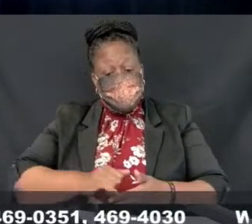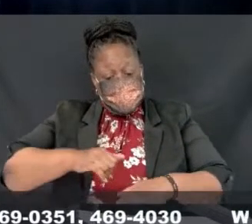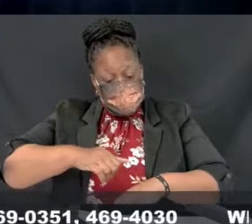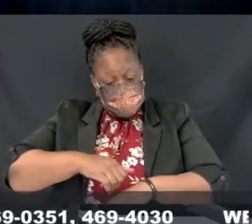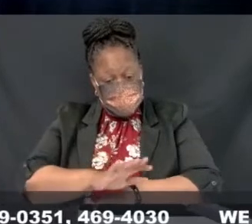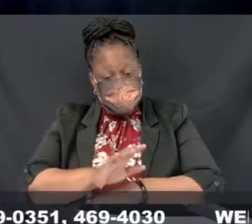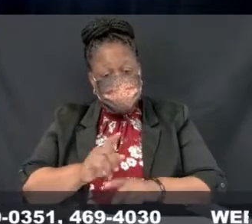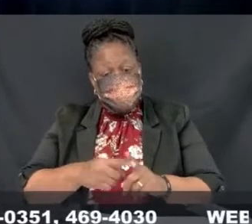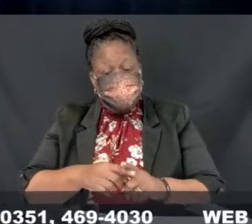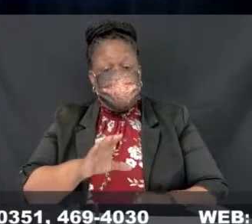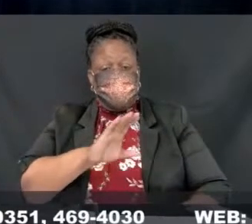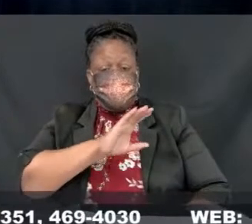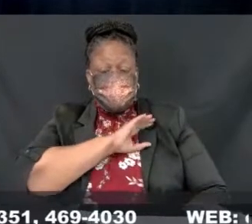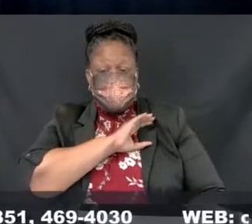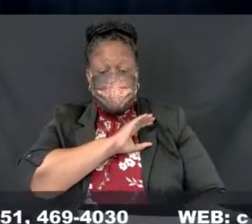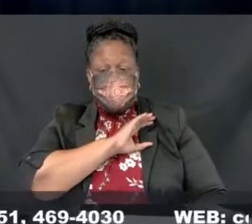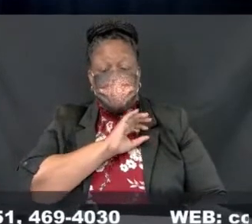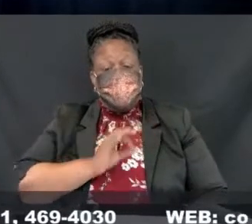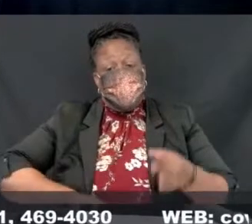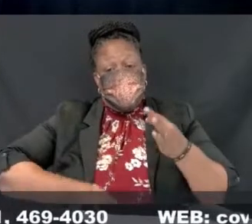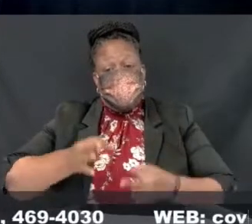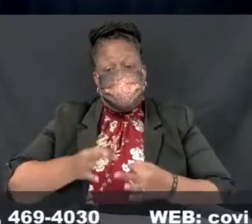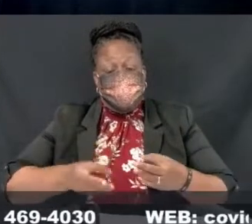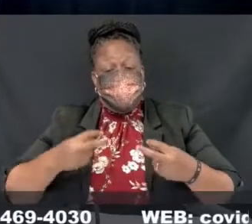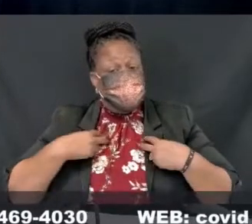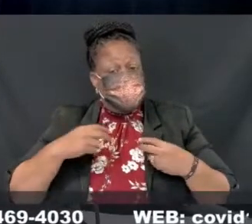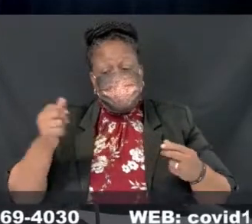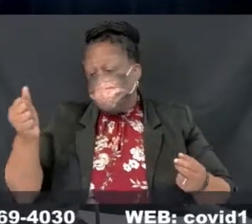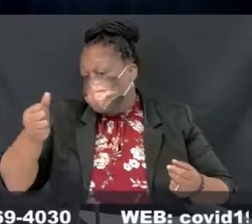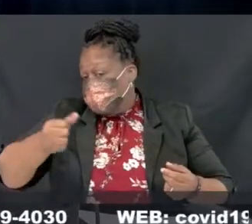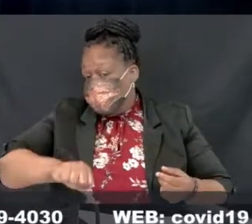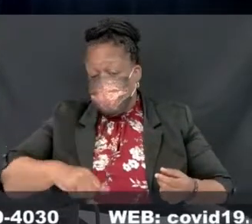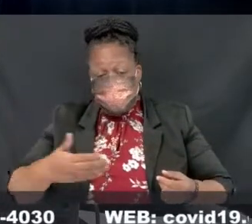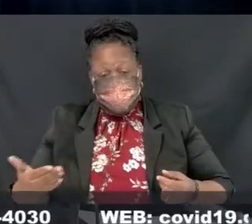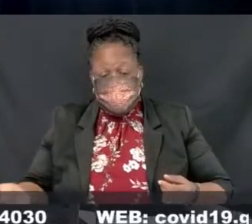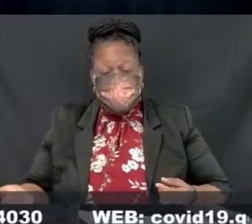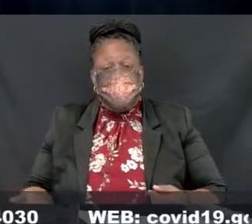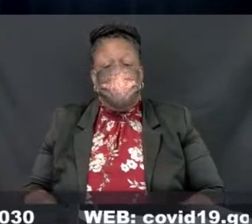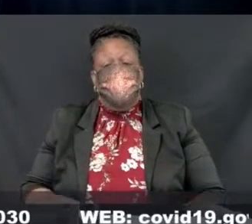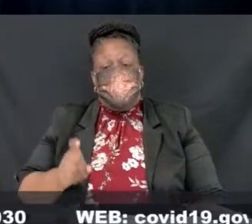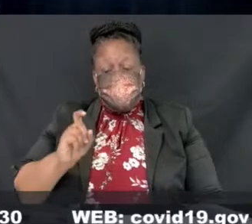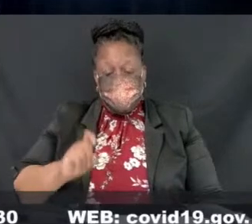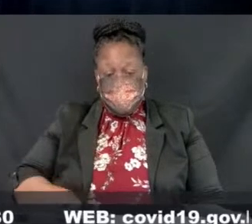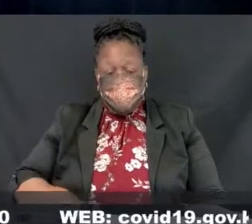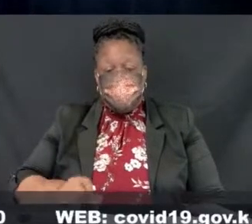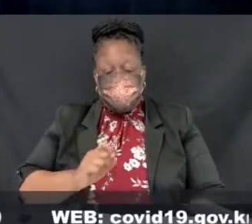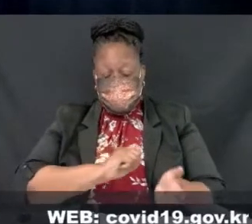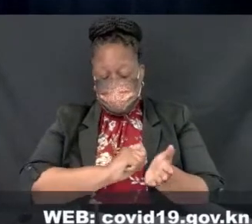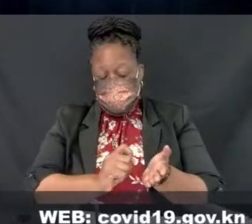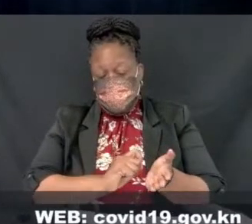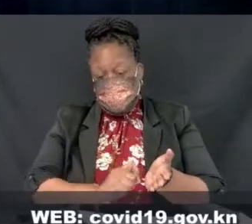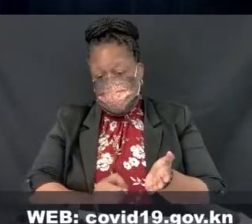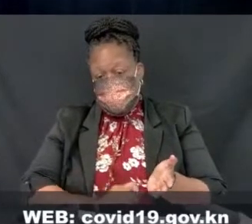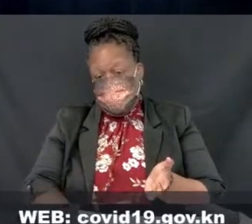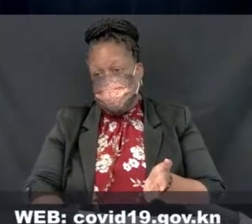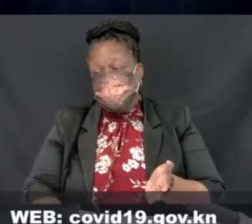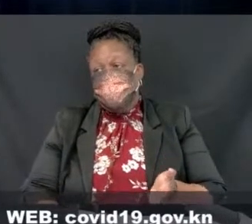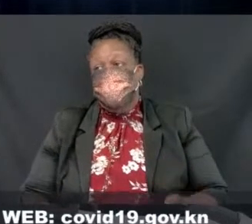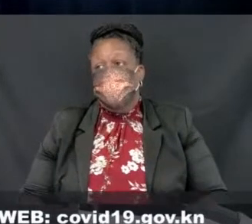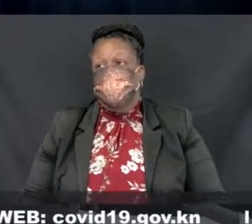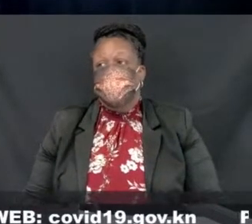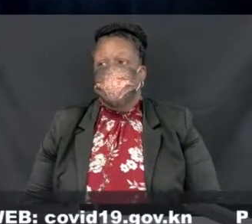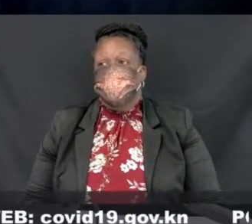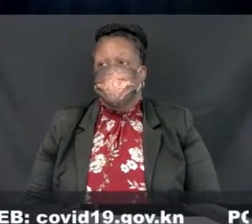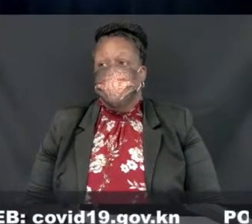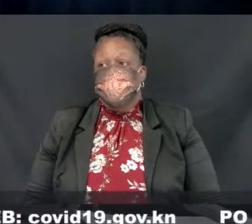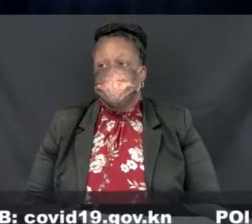for permission to host any social activity. Both the COVID-19 Prevention and Control Act